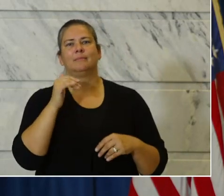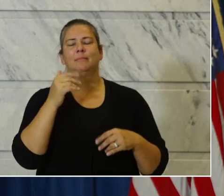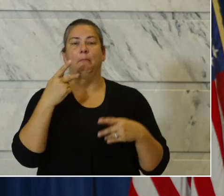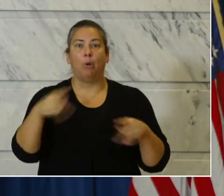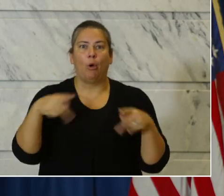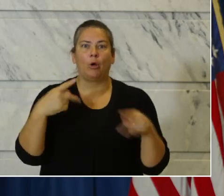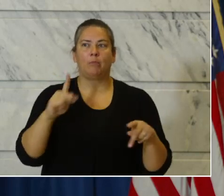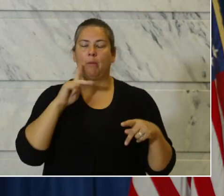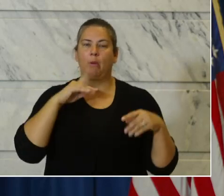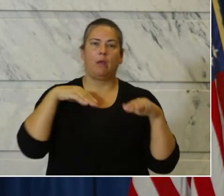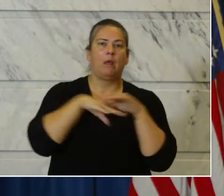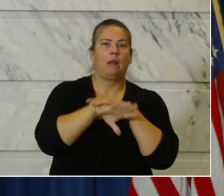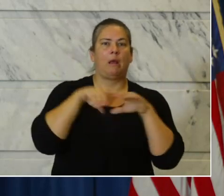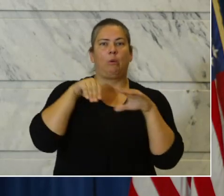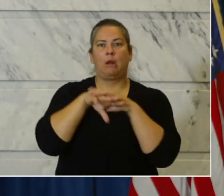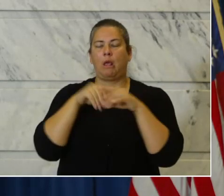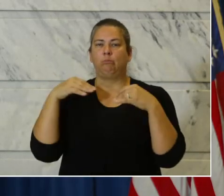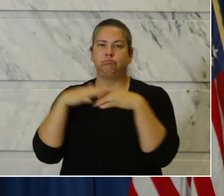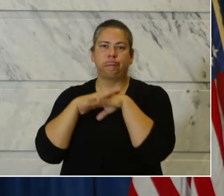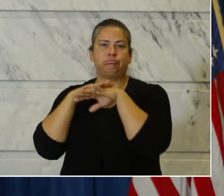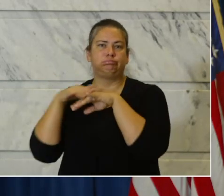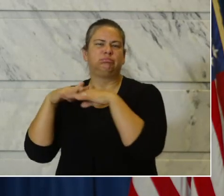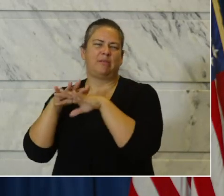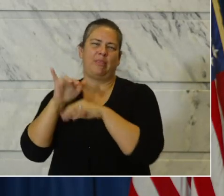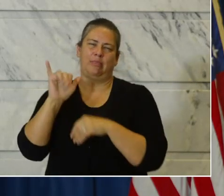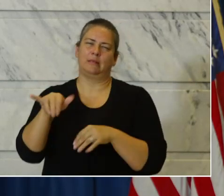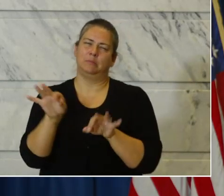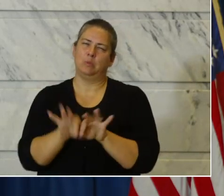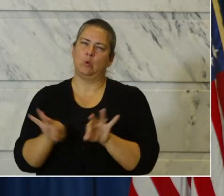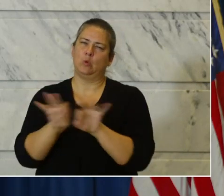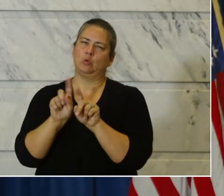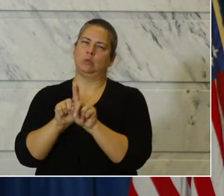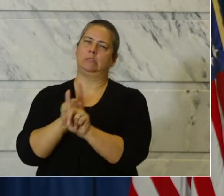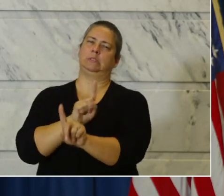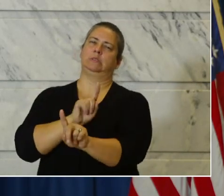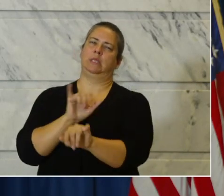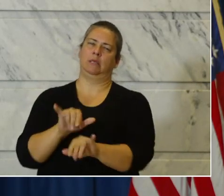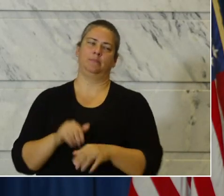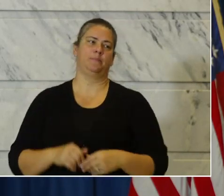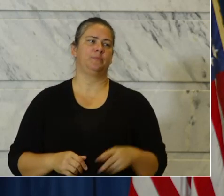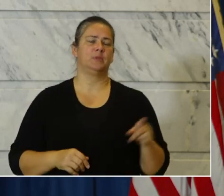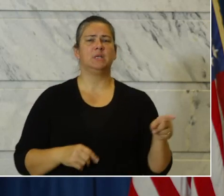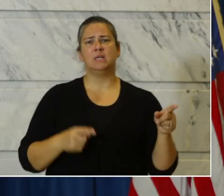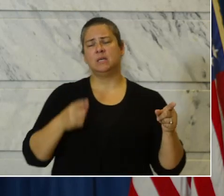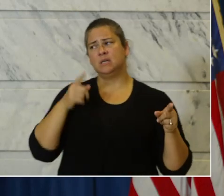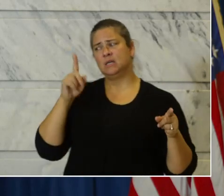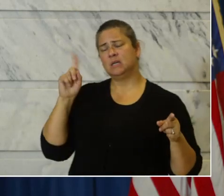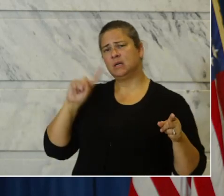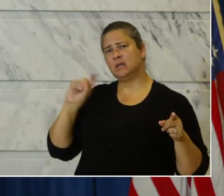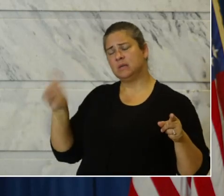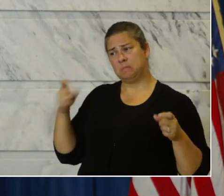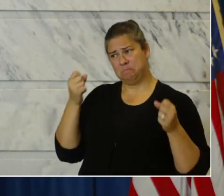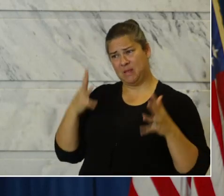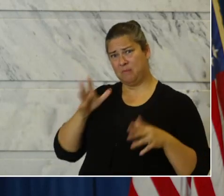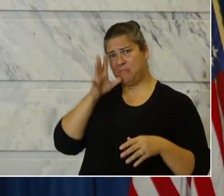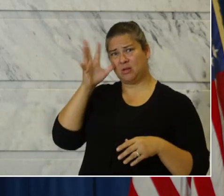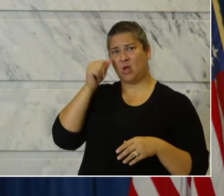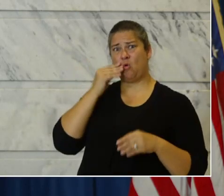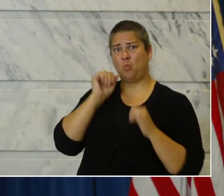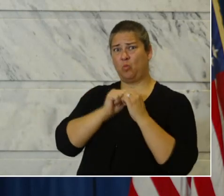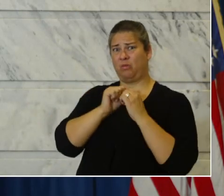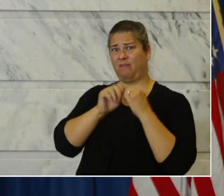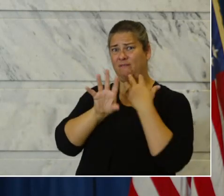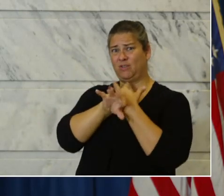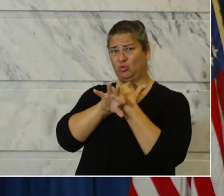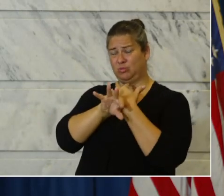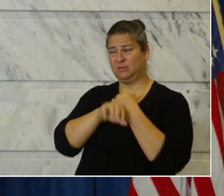be more important than ever. Shelby? Governor, so many parents are at home helping their children with virtual school, but